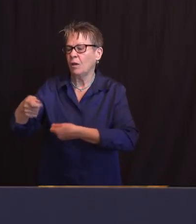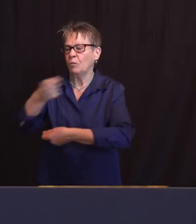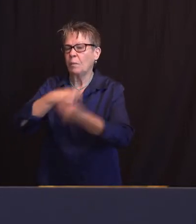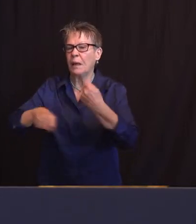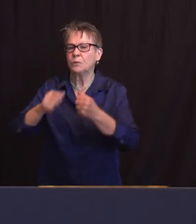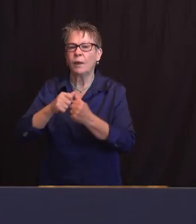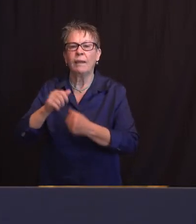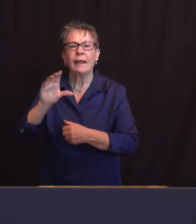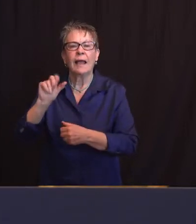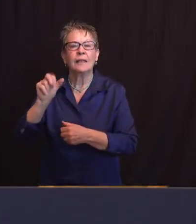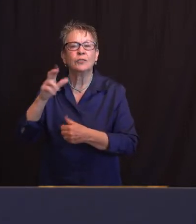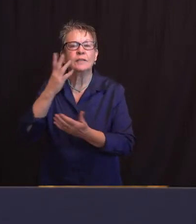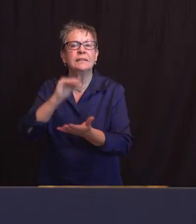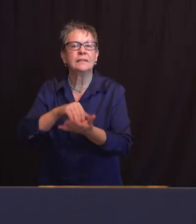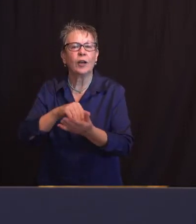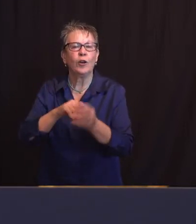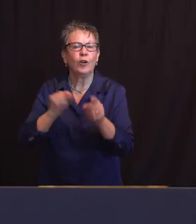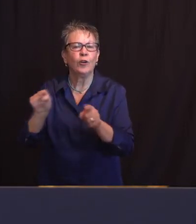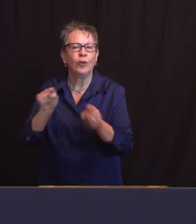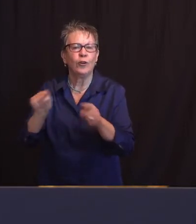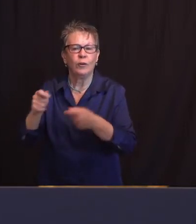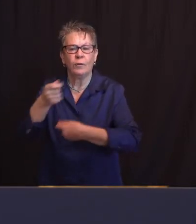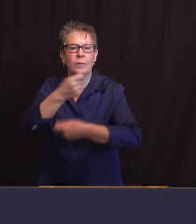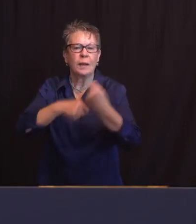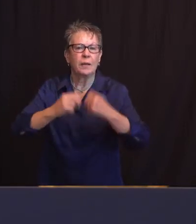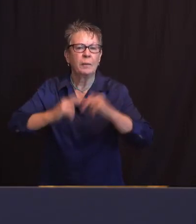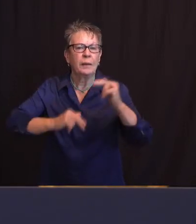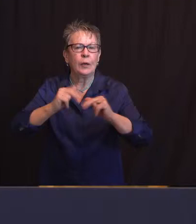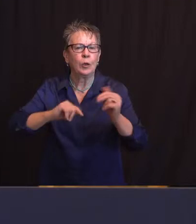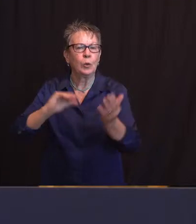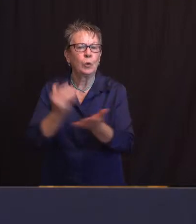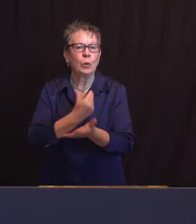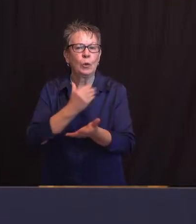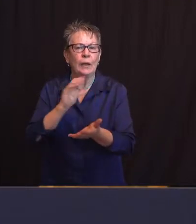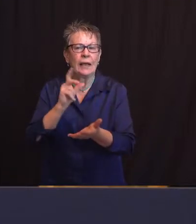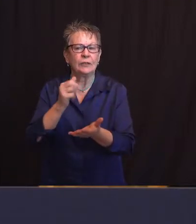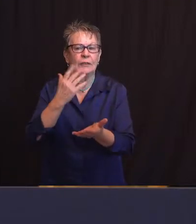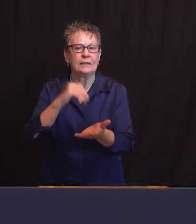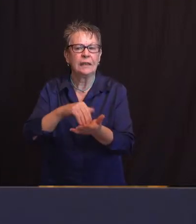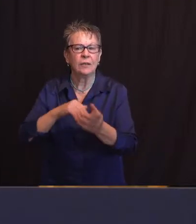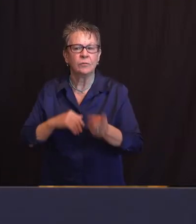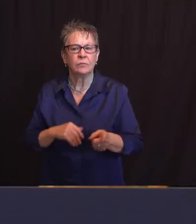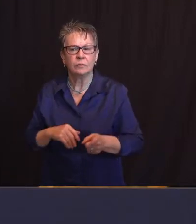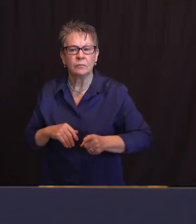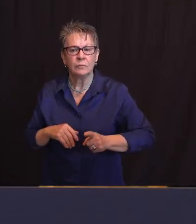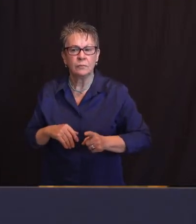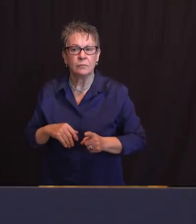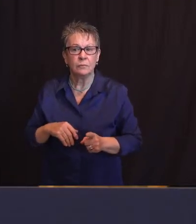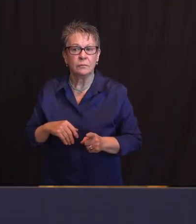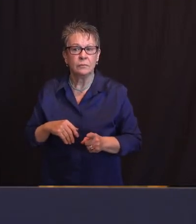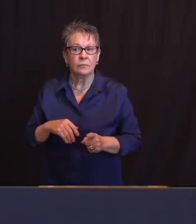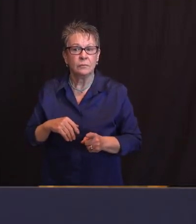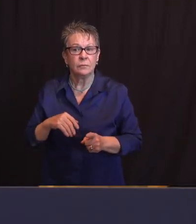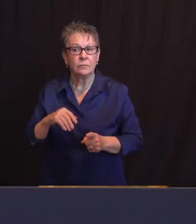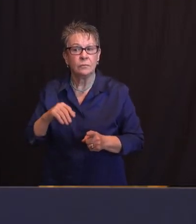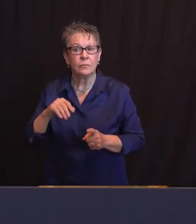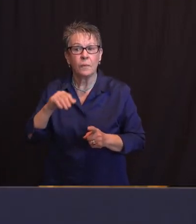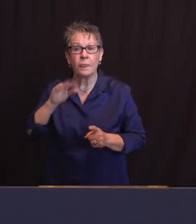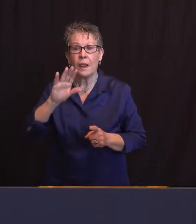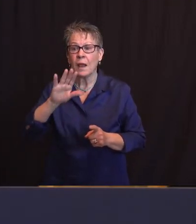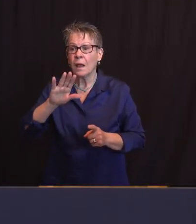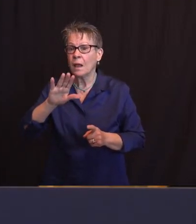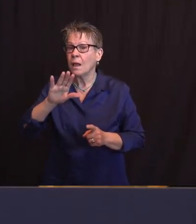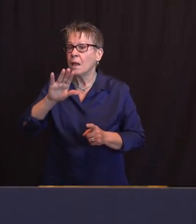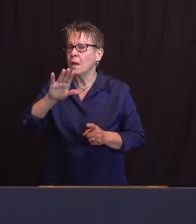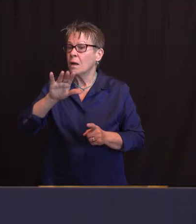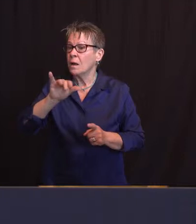today about in-person, I assume you know this, that was on the June 8 primary, specific not to the April school elections. The April